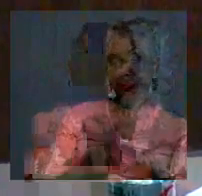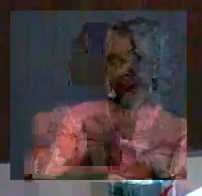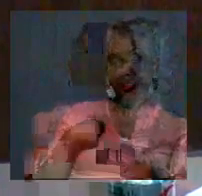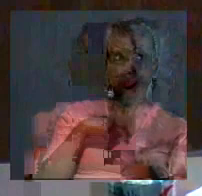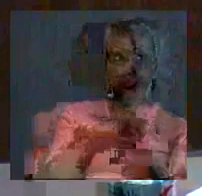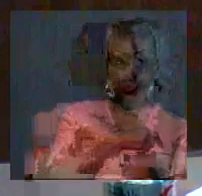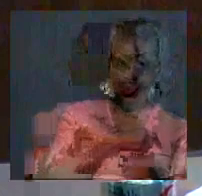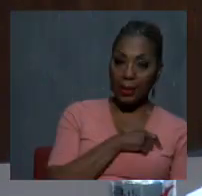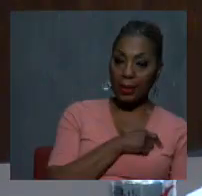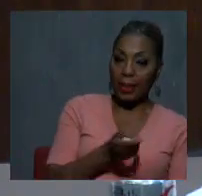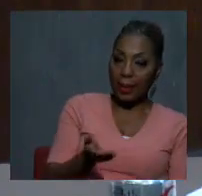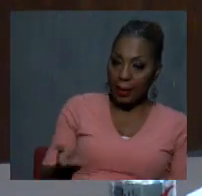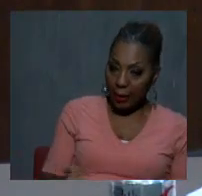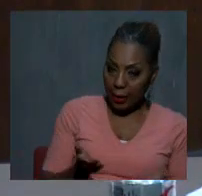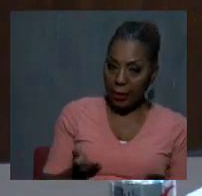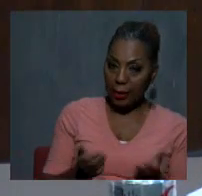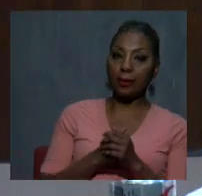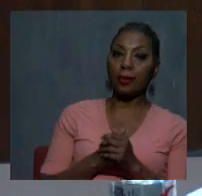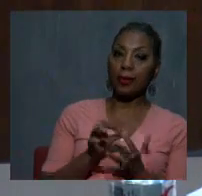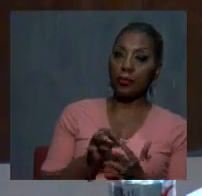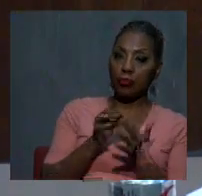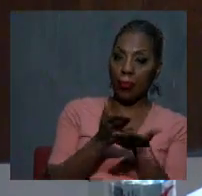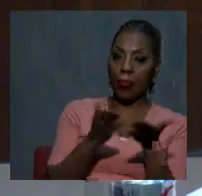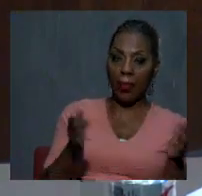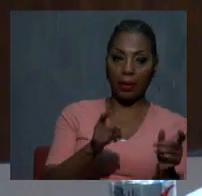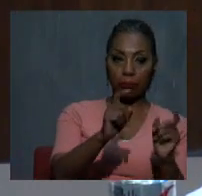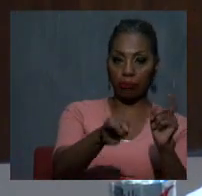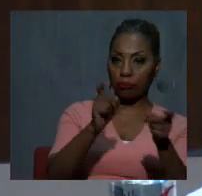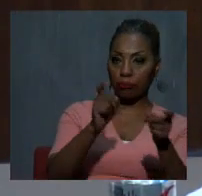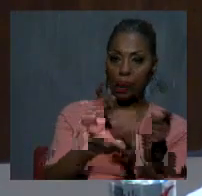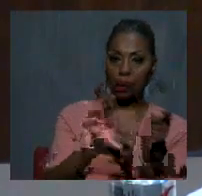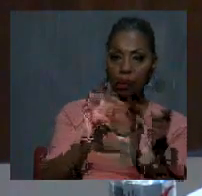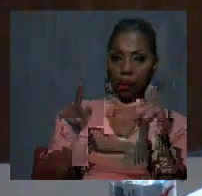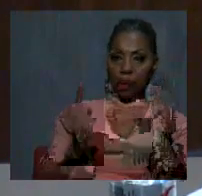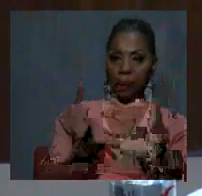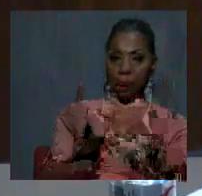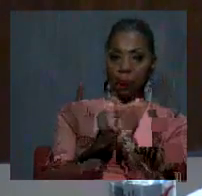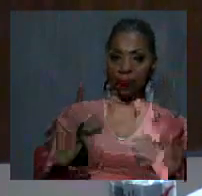We see in certain people